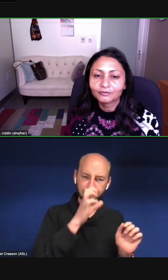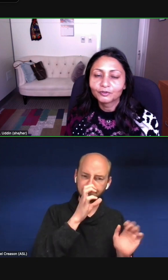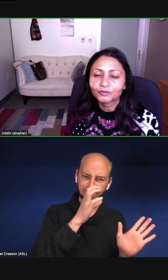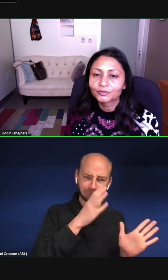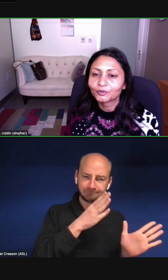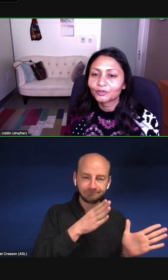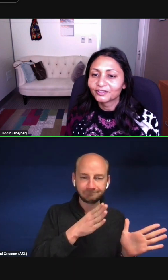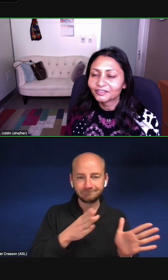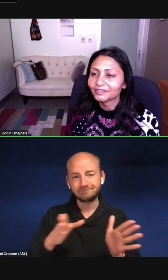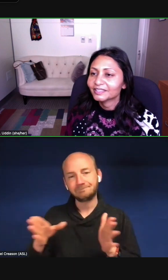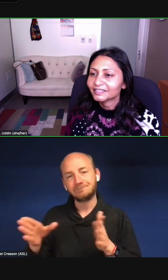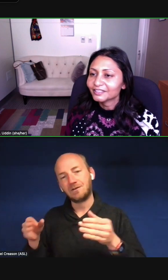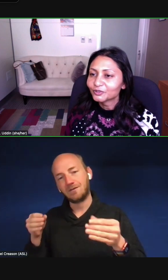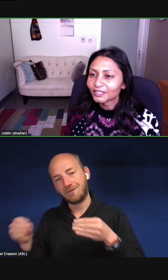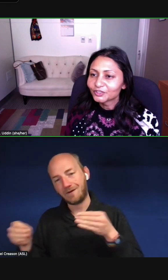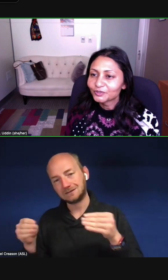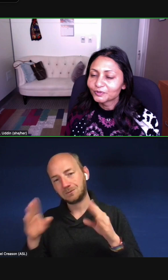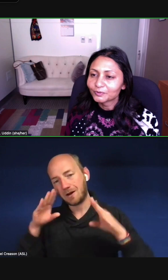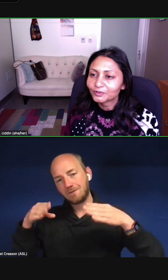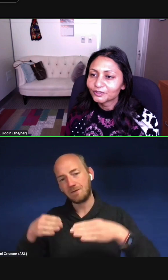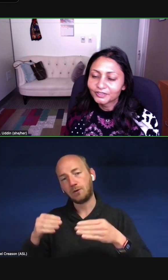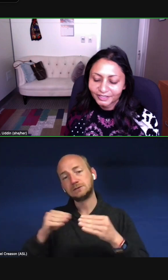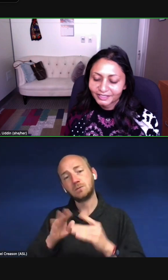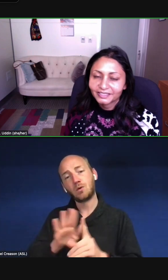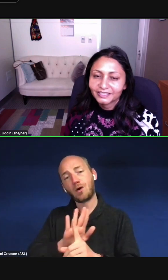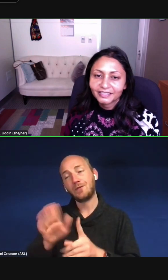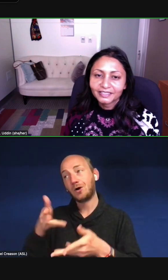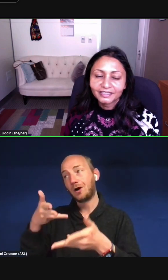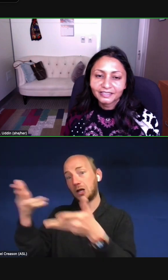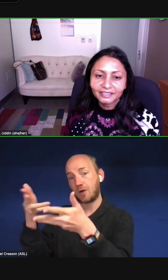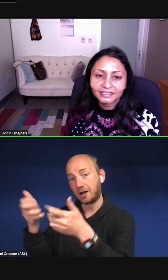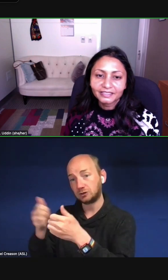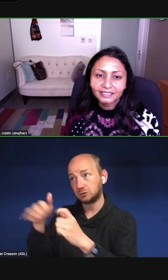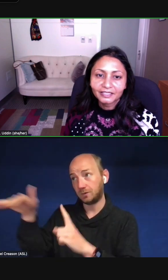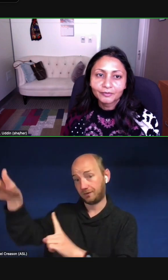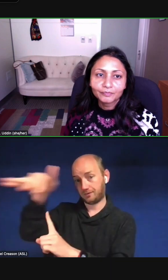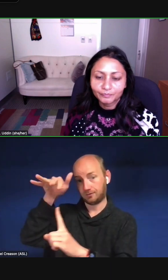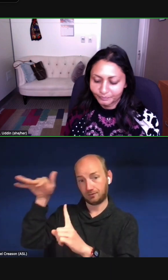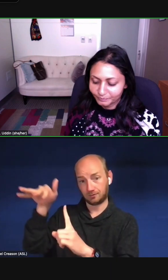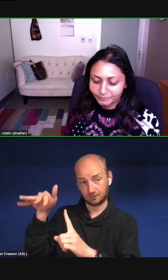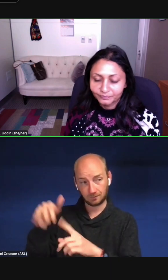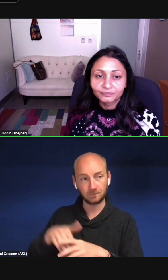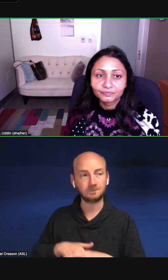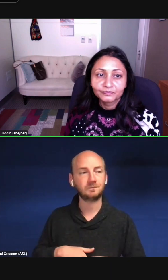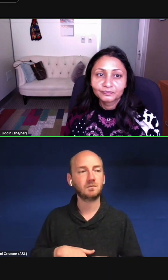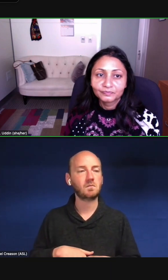behaviors and focus more on their interactions with the world. And